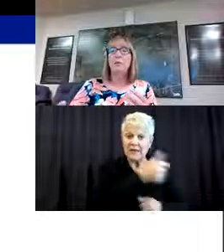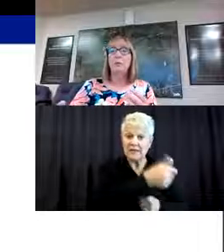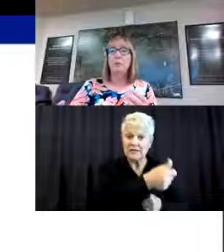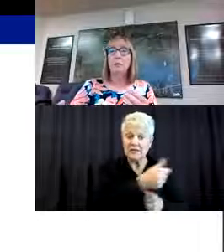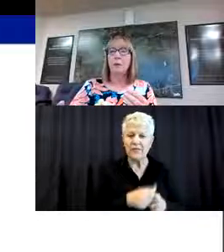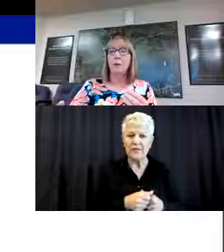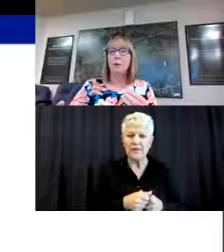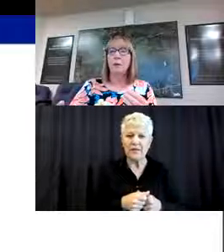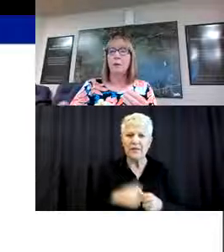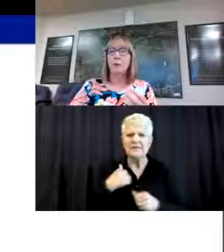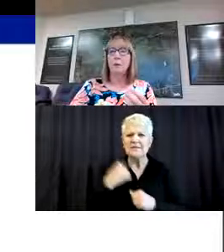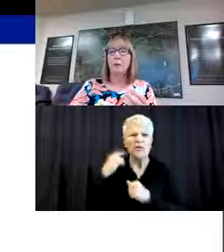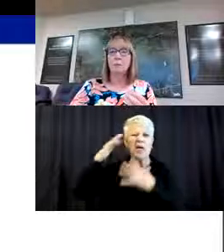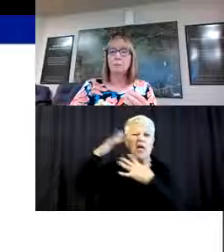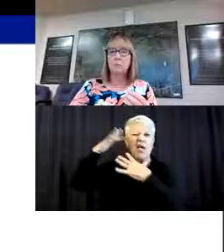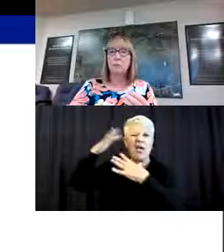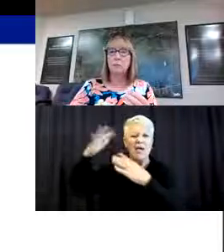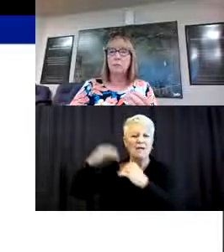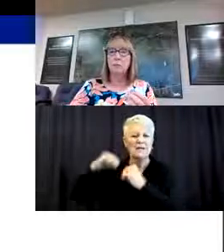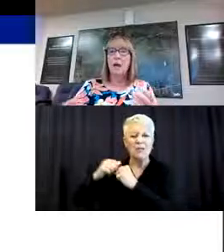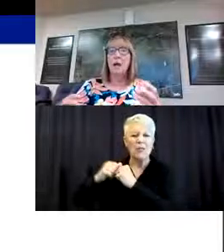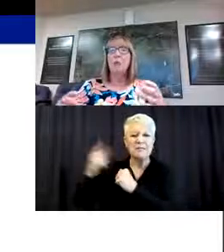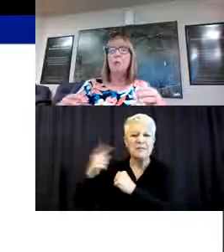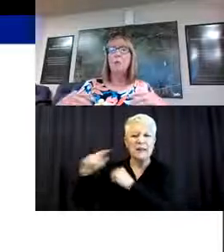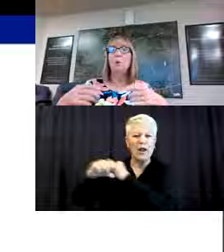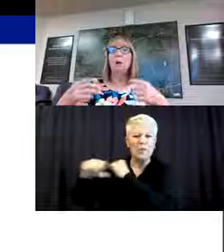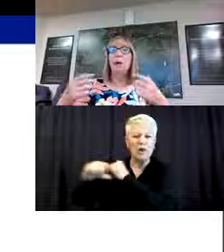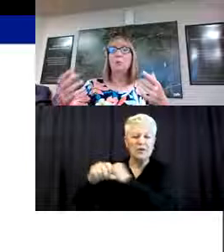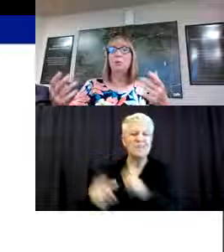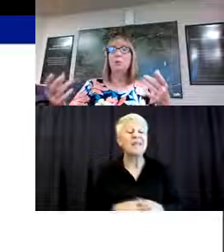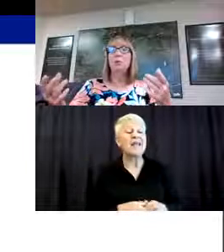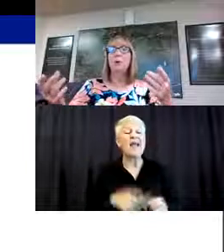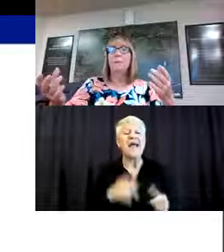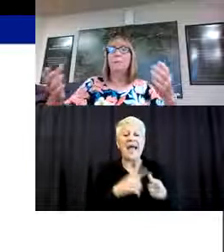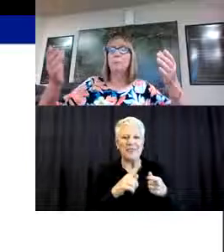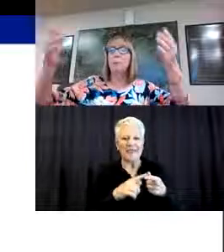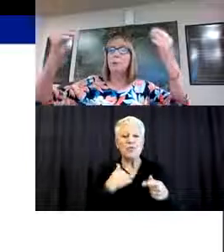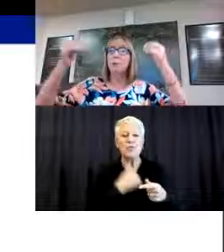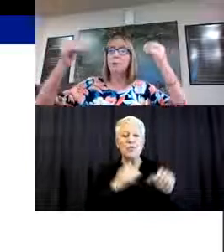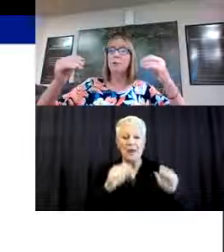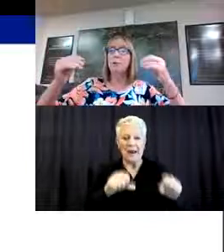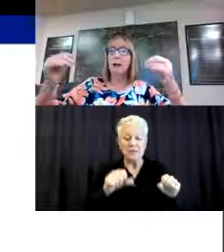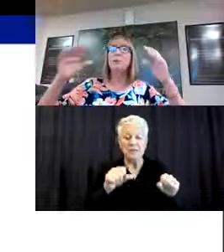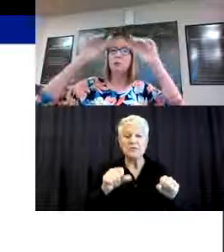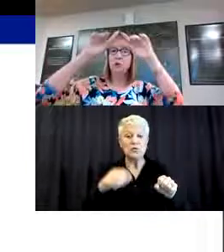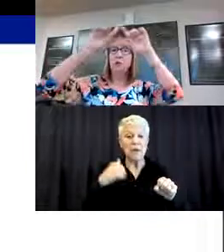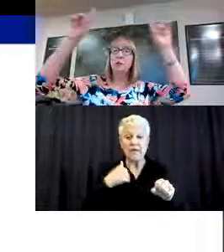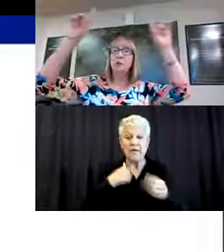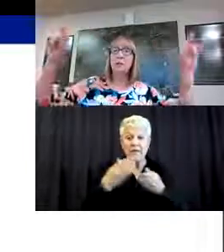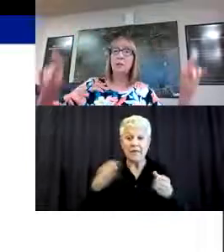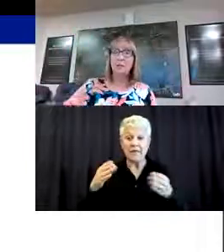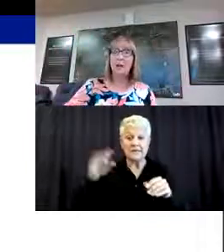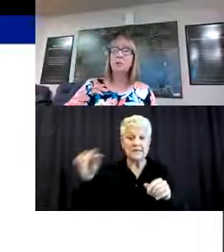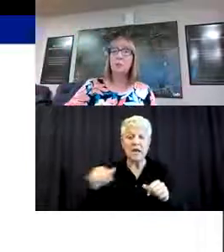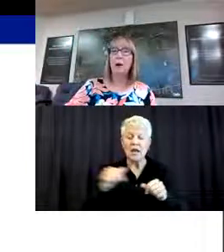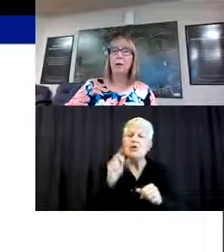40 pounds on Nutrisystem. But I really recommend. Then we were able to move those things onto, you're going to